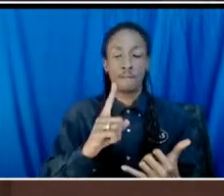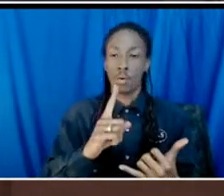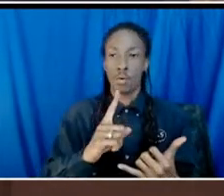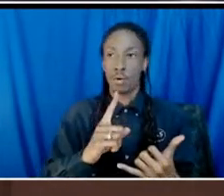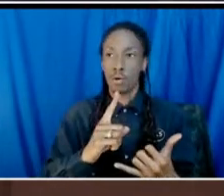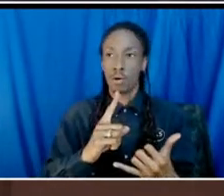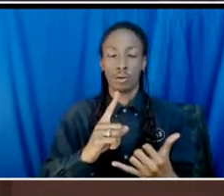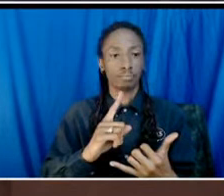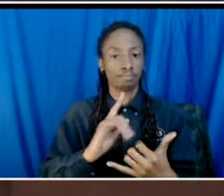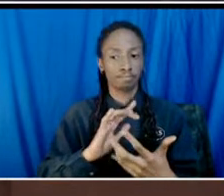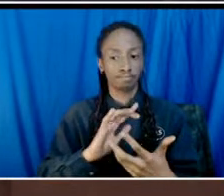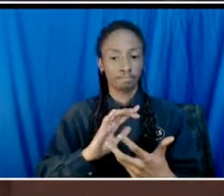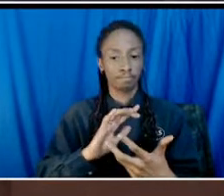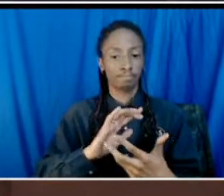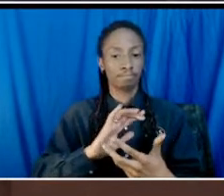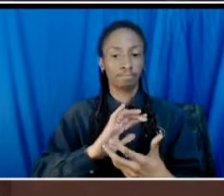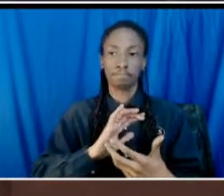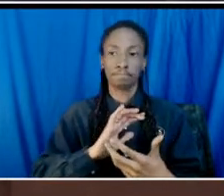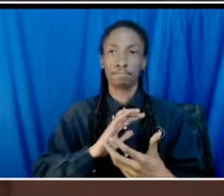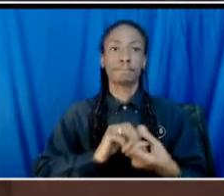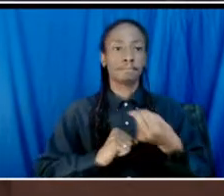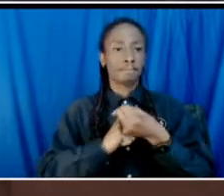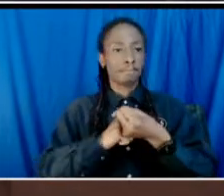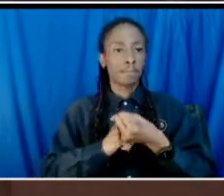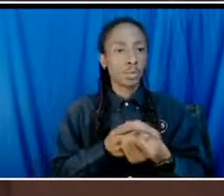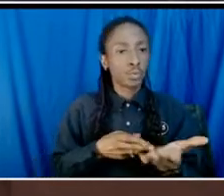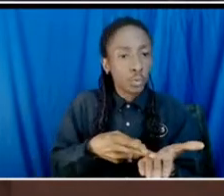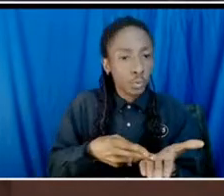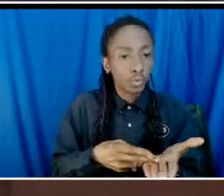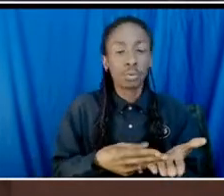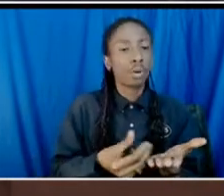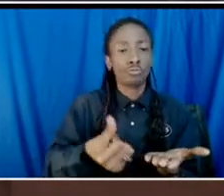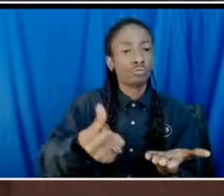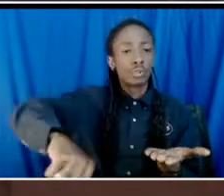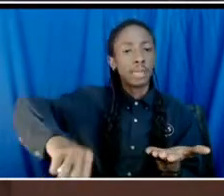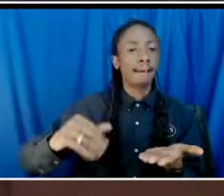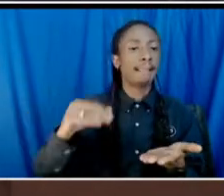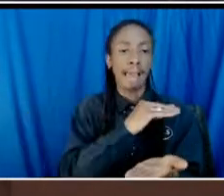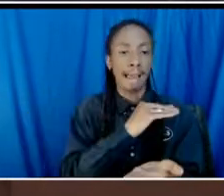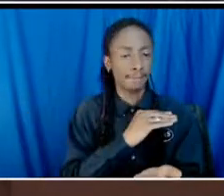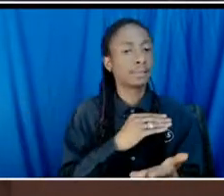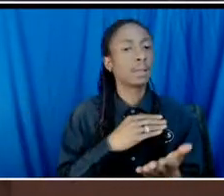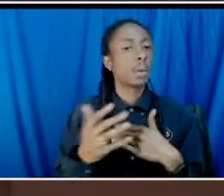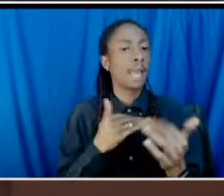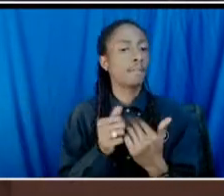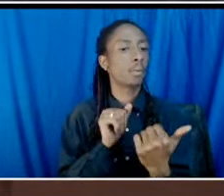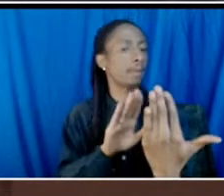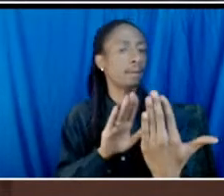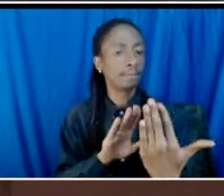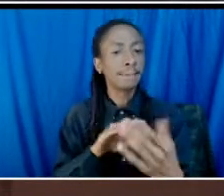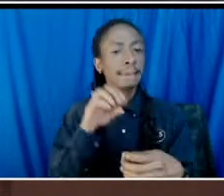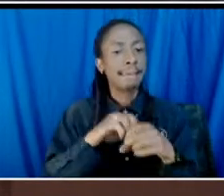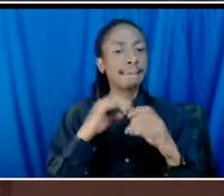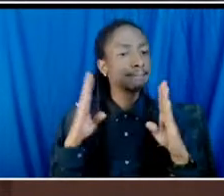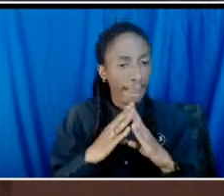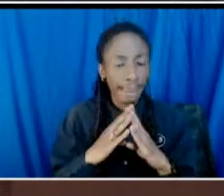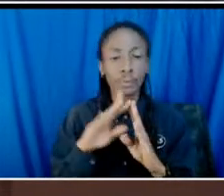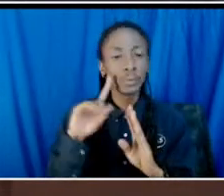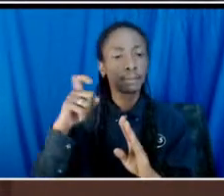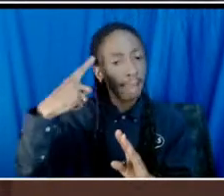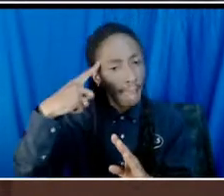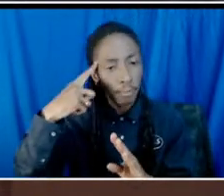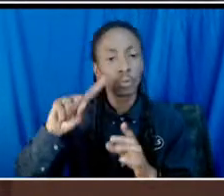to reject the lies wherever we confront them, in our towns, in our capitals, in our friendships, in our